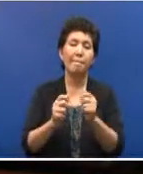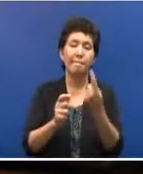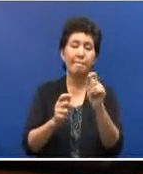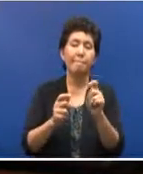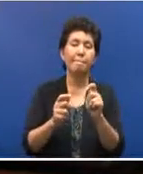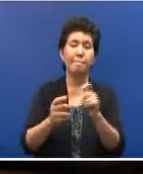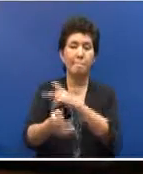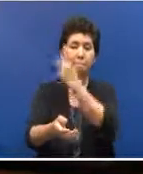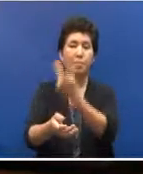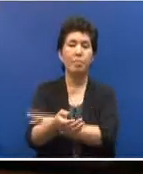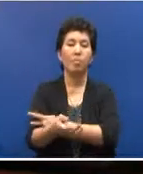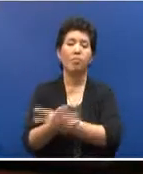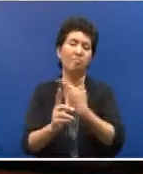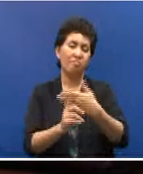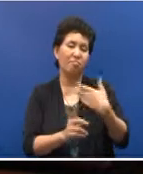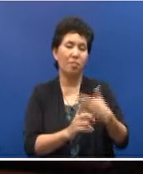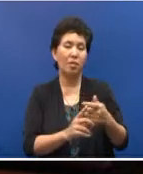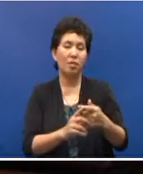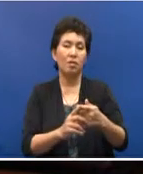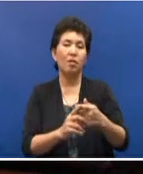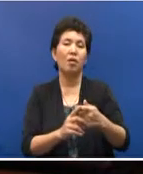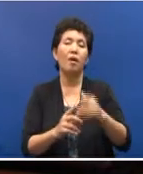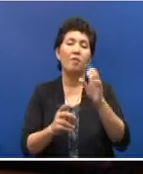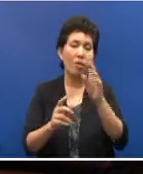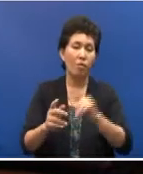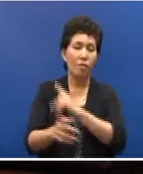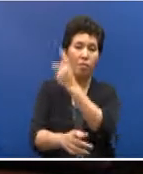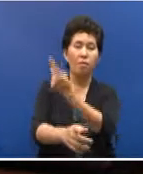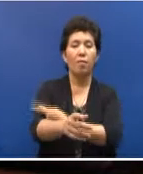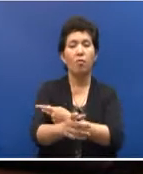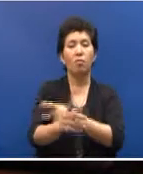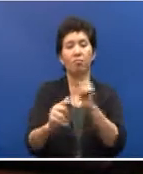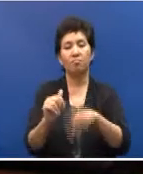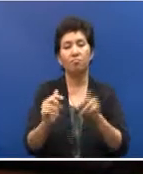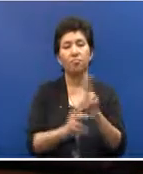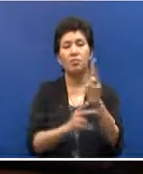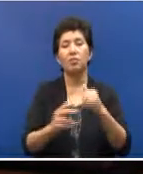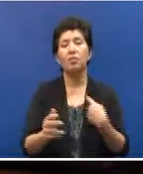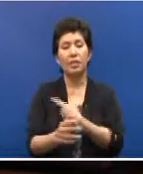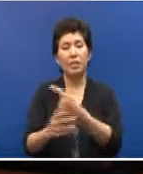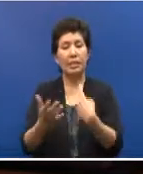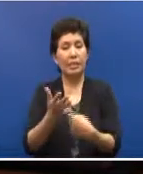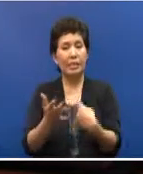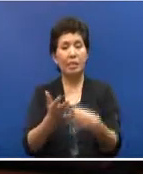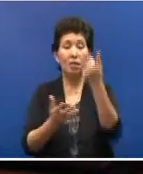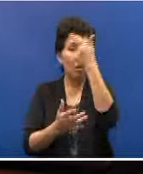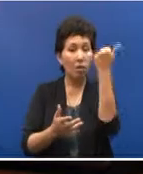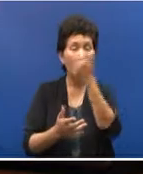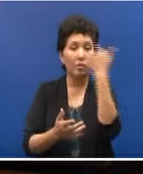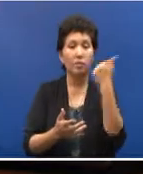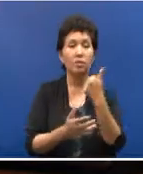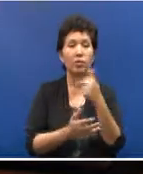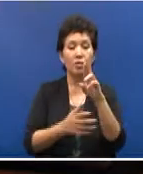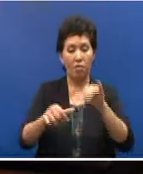group access to these valuable resources. Okay, so we have discussed just now the causes of